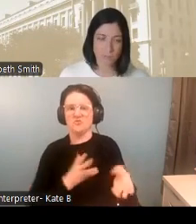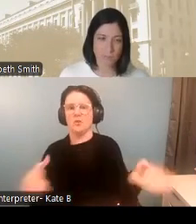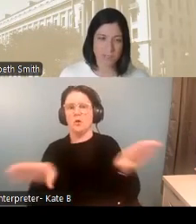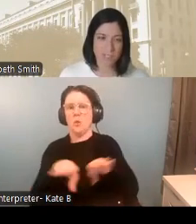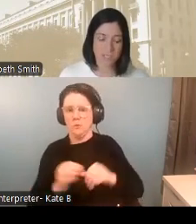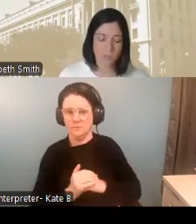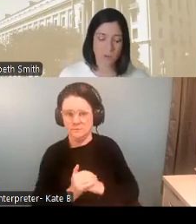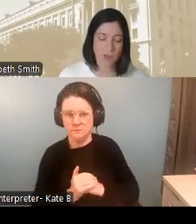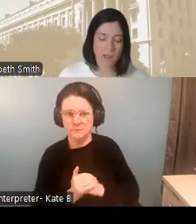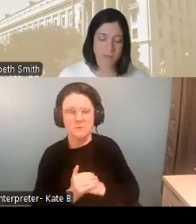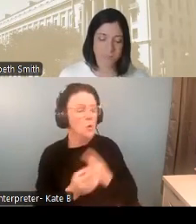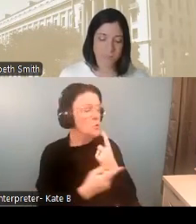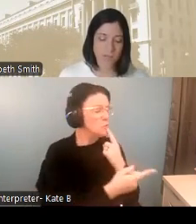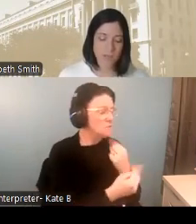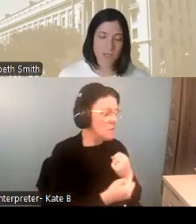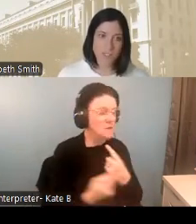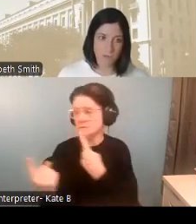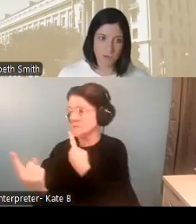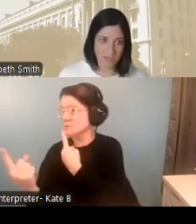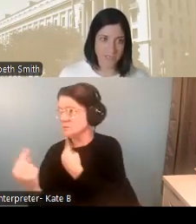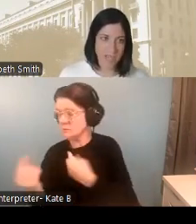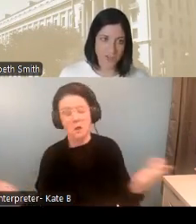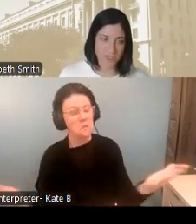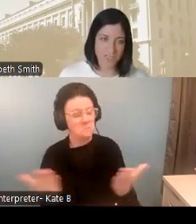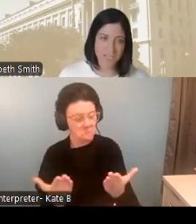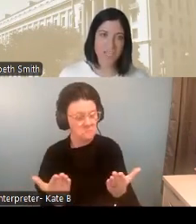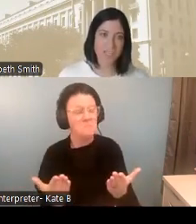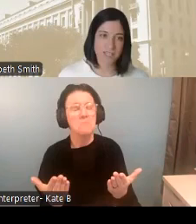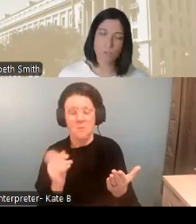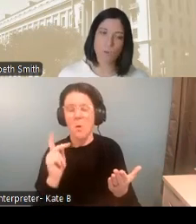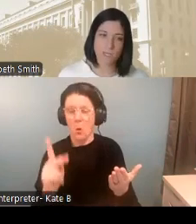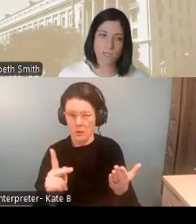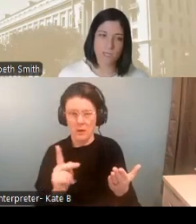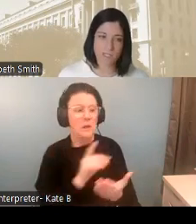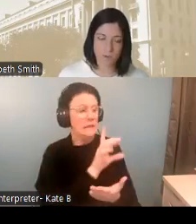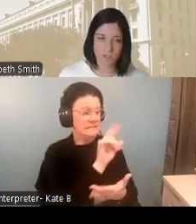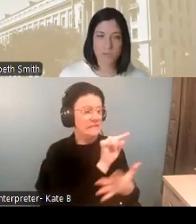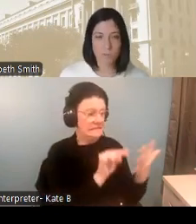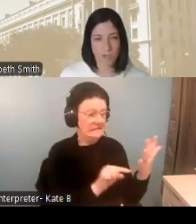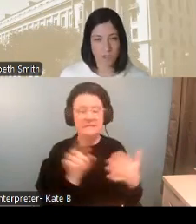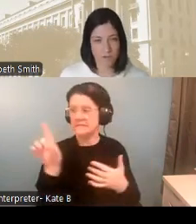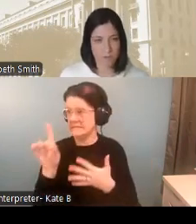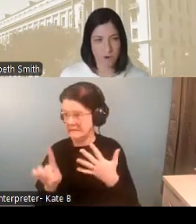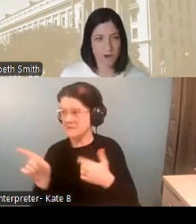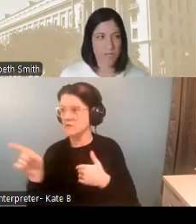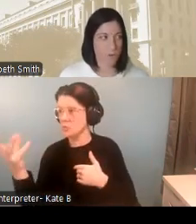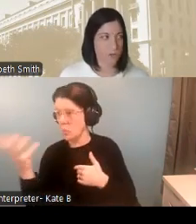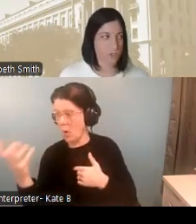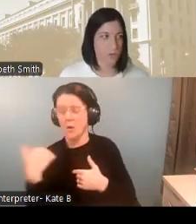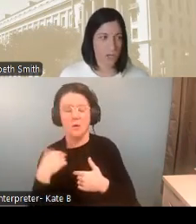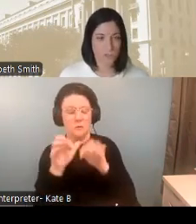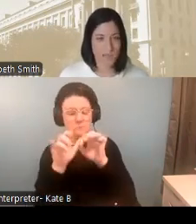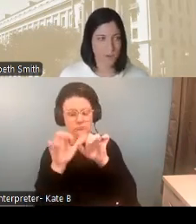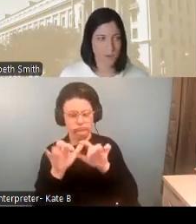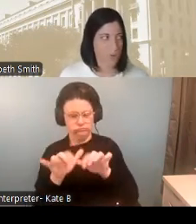at the responses, and then we will summarize the actions taken, and then what we as the OIG will be looking for in order